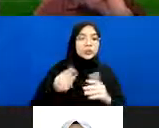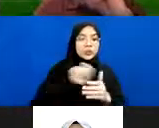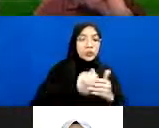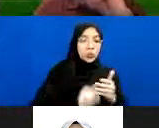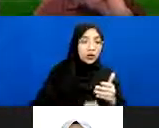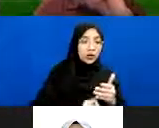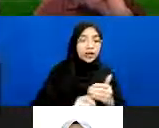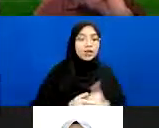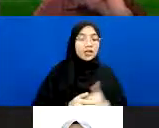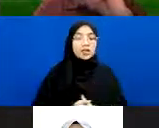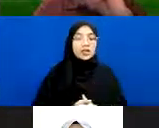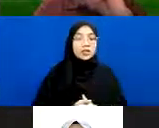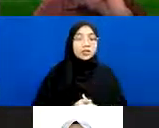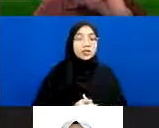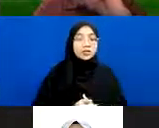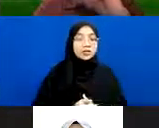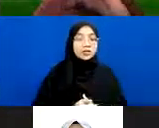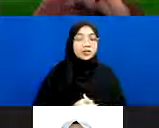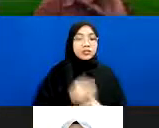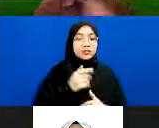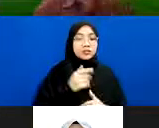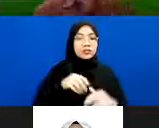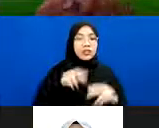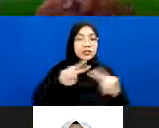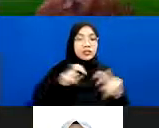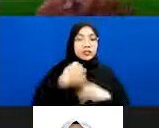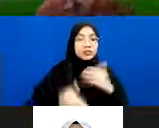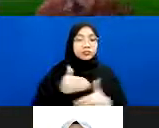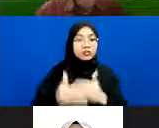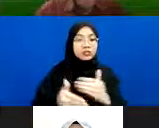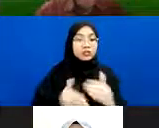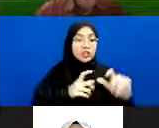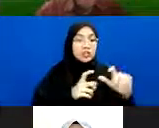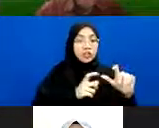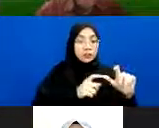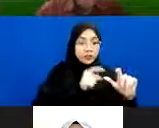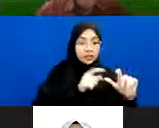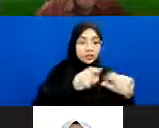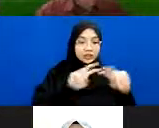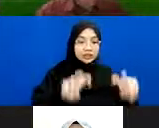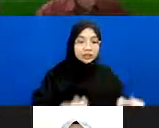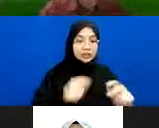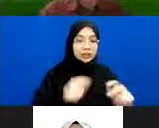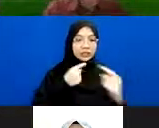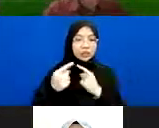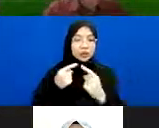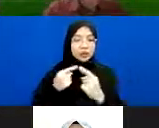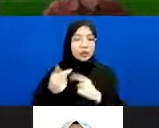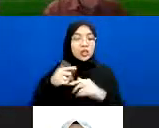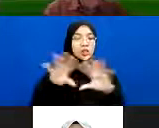trend. This has been the subject of ongoing research and discussion in recent